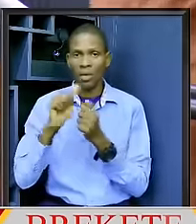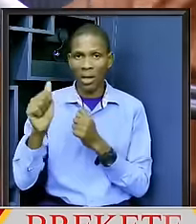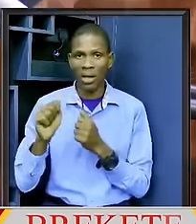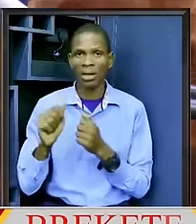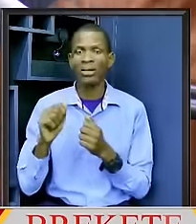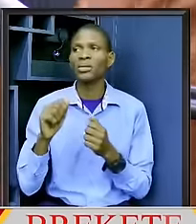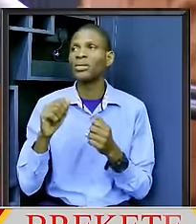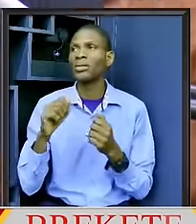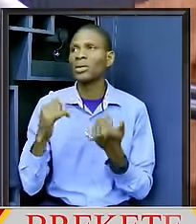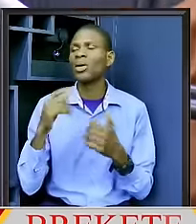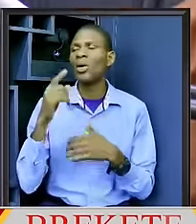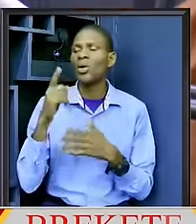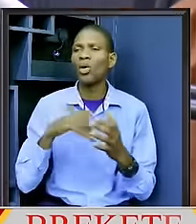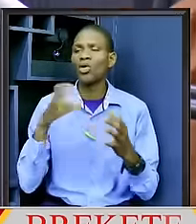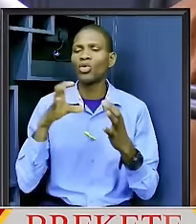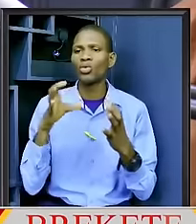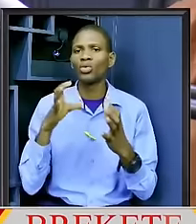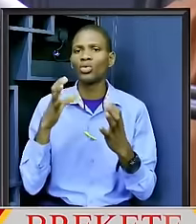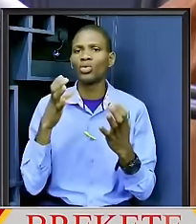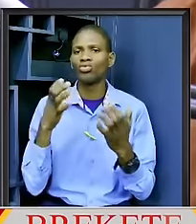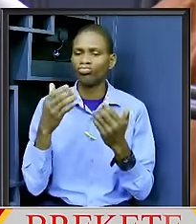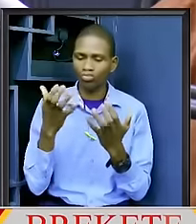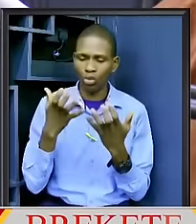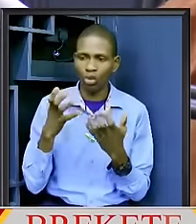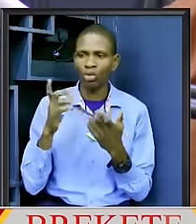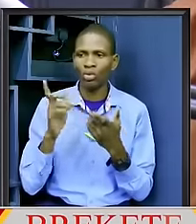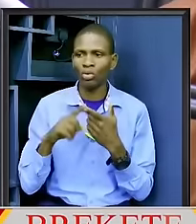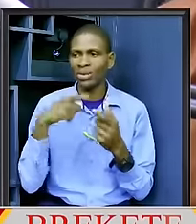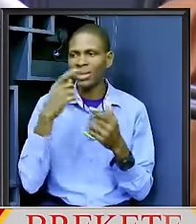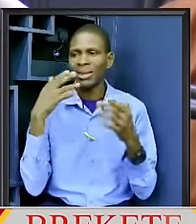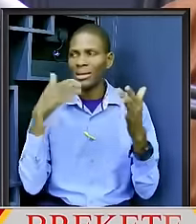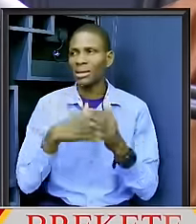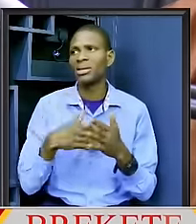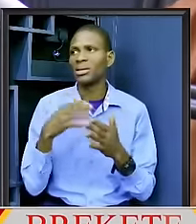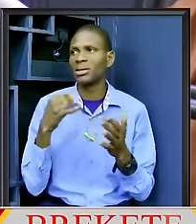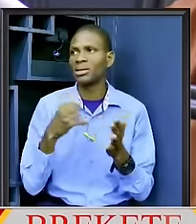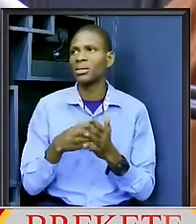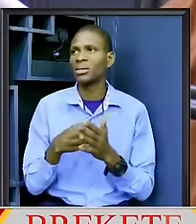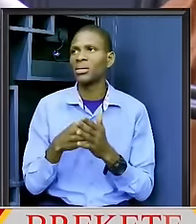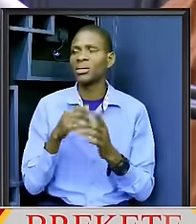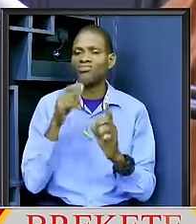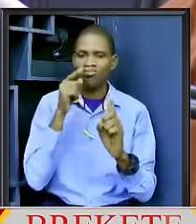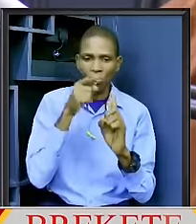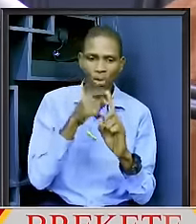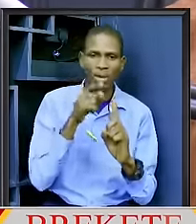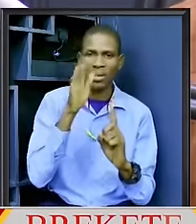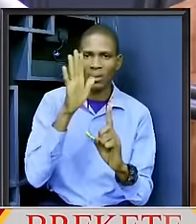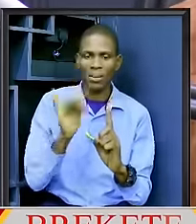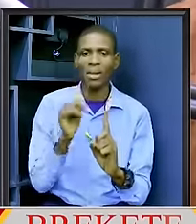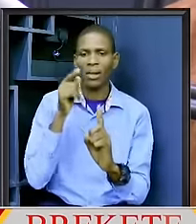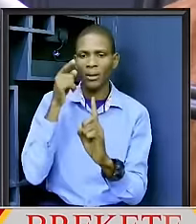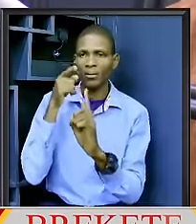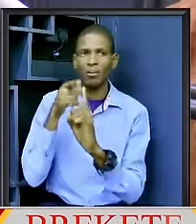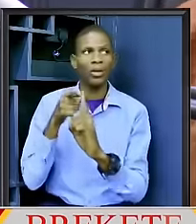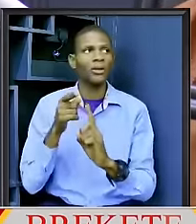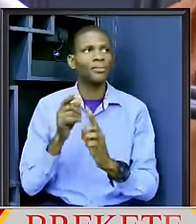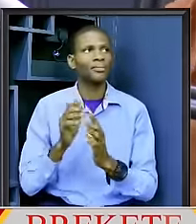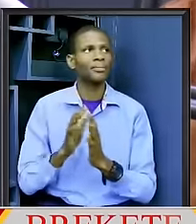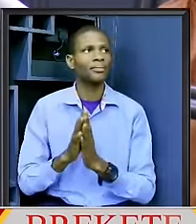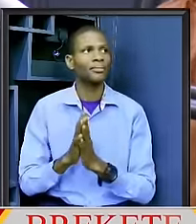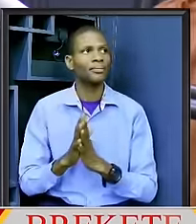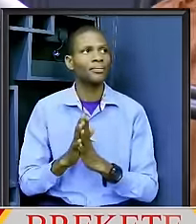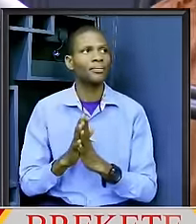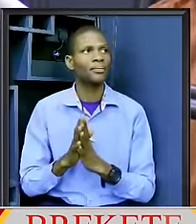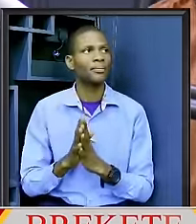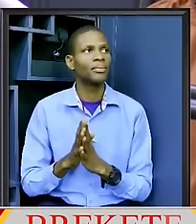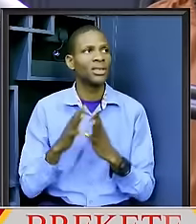Waiting by the counter narration where you get. Okay. Point sir. By point. All right, sir.